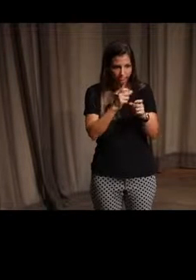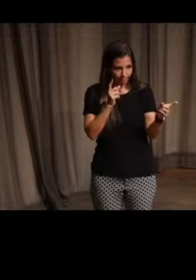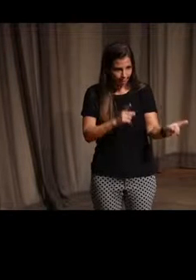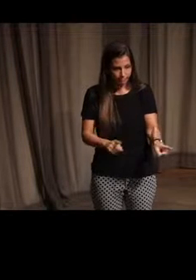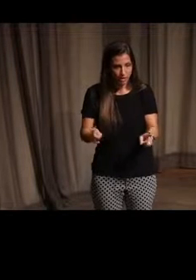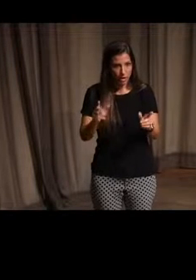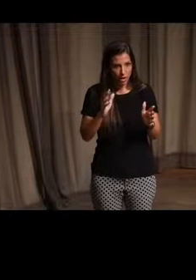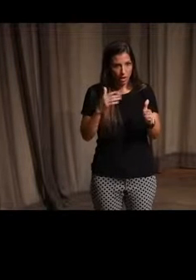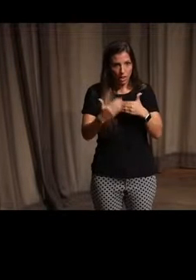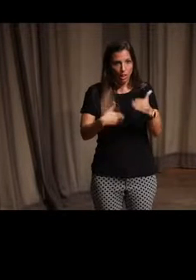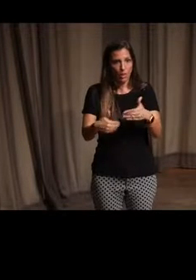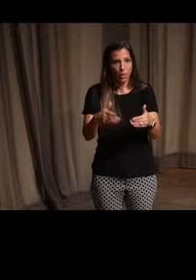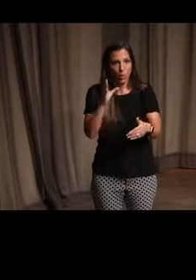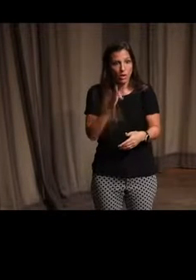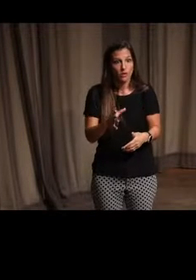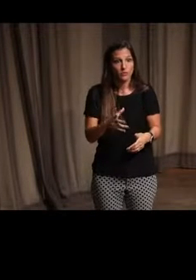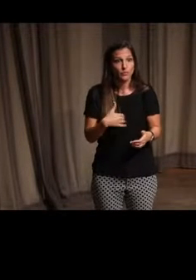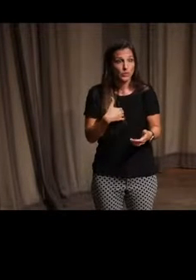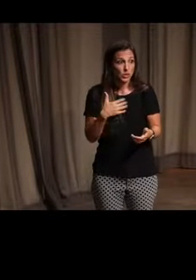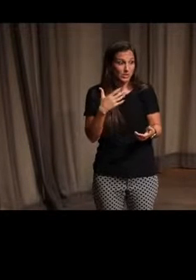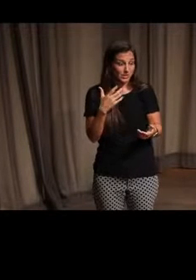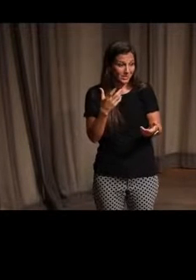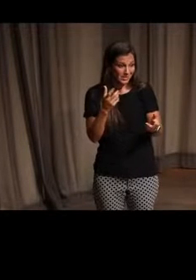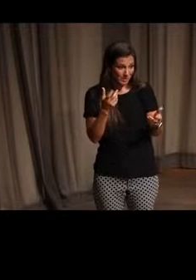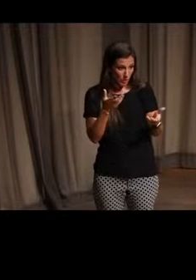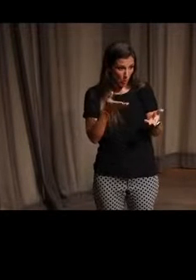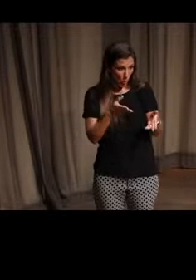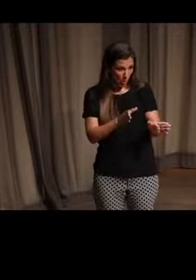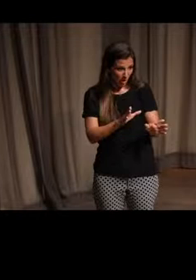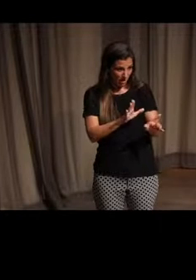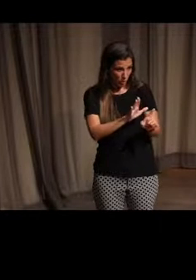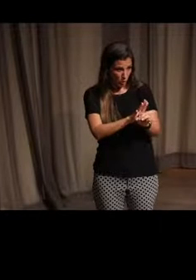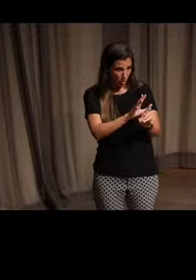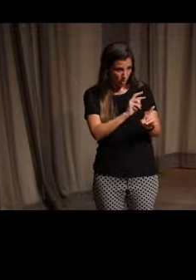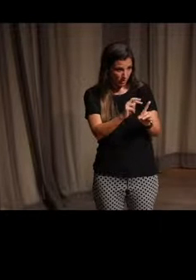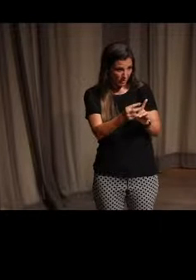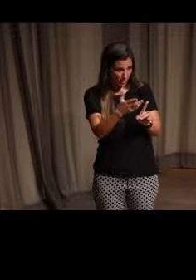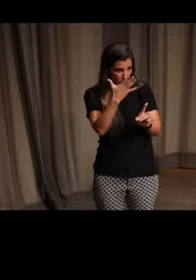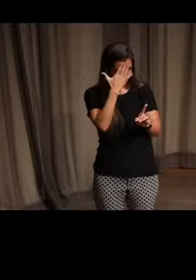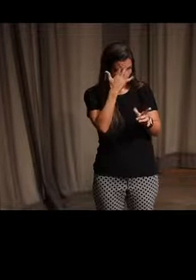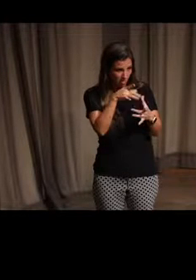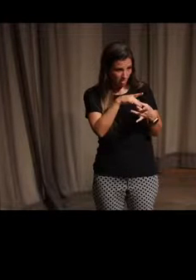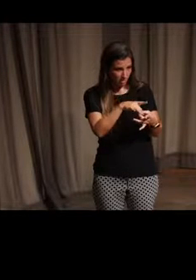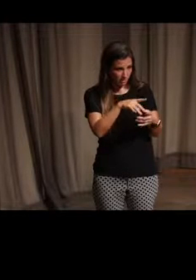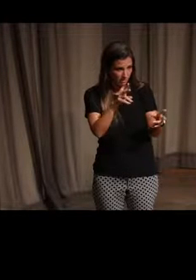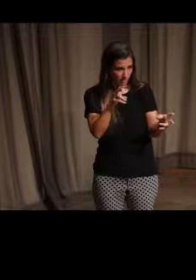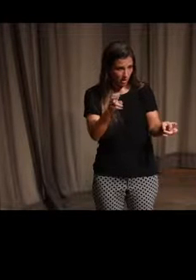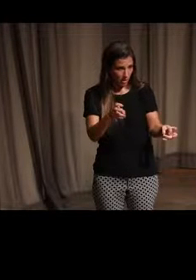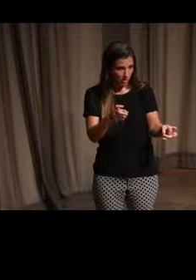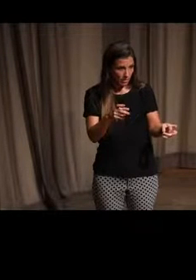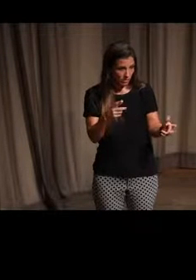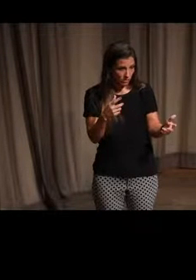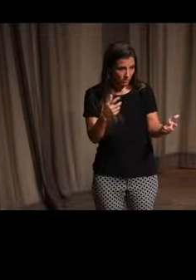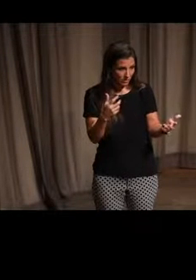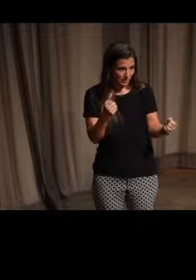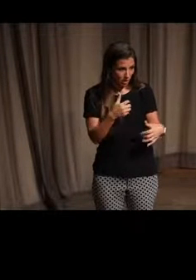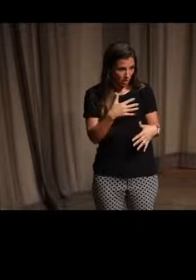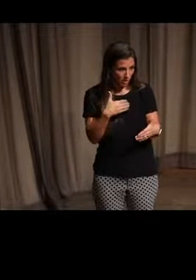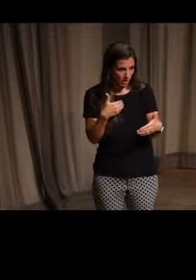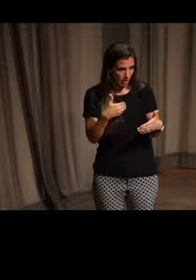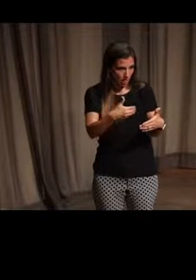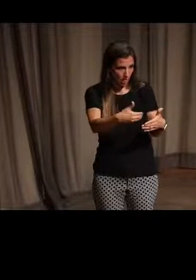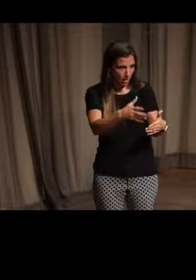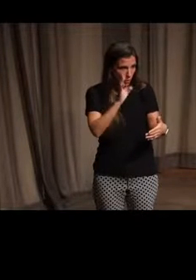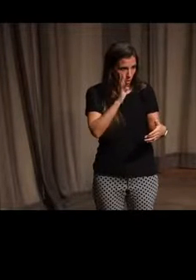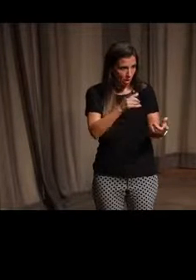right? So is there a way that you can share what you know about what scarily might be coming down the